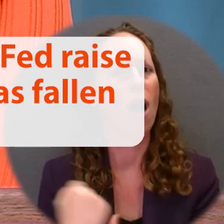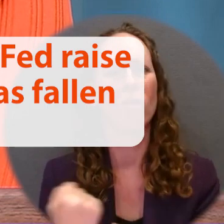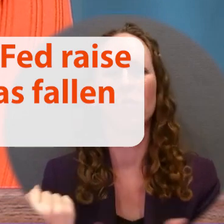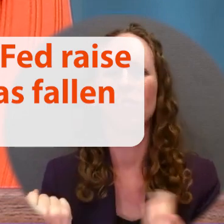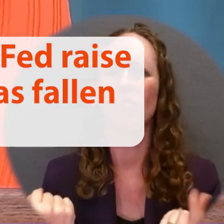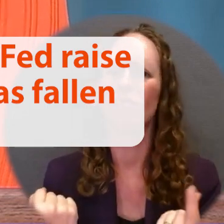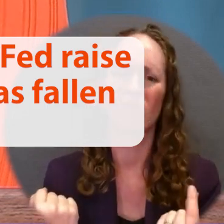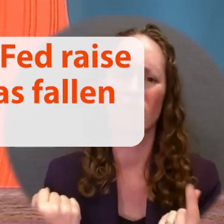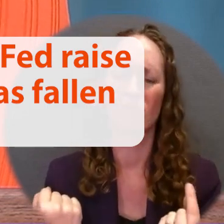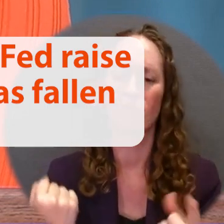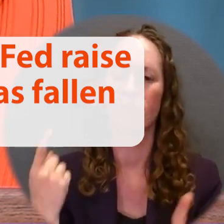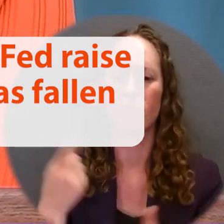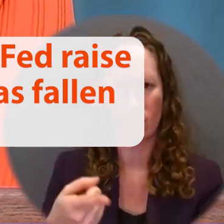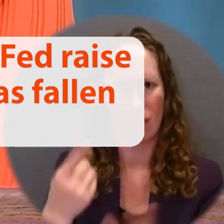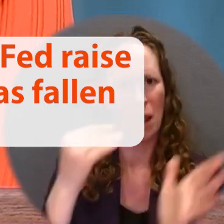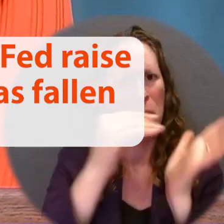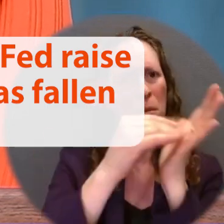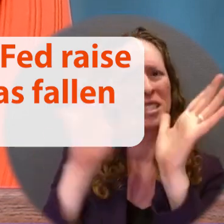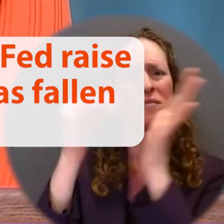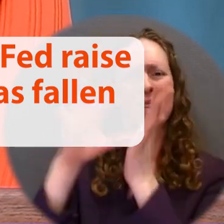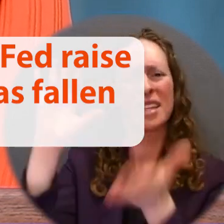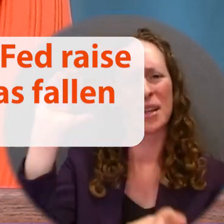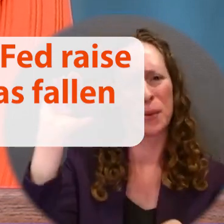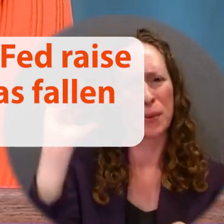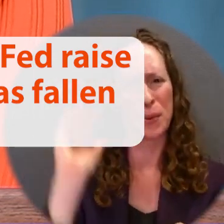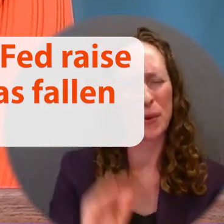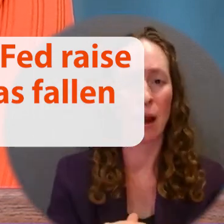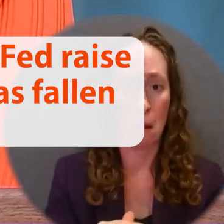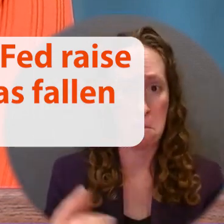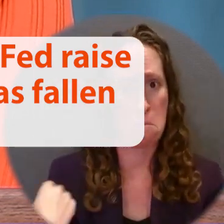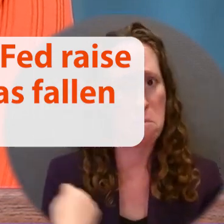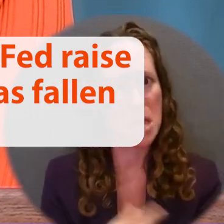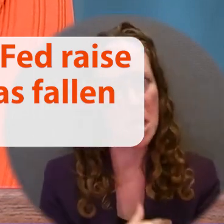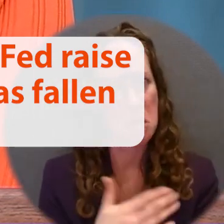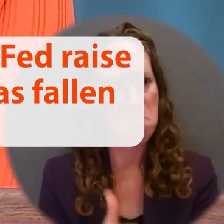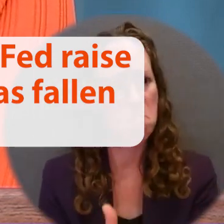But we have seen some progress over the last 10 months now. Annual inflation has fallen.